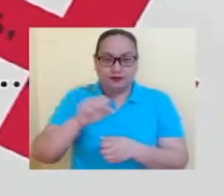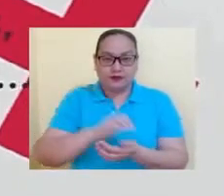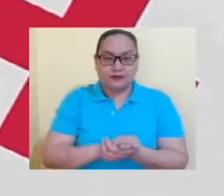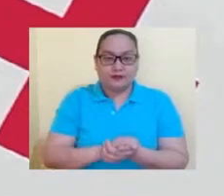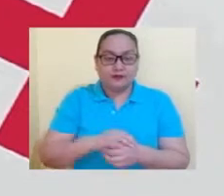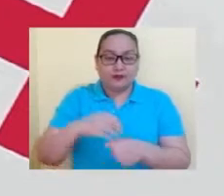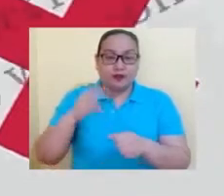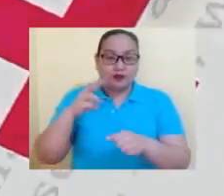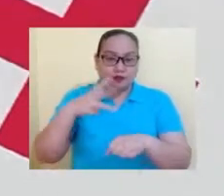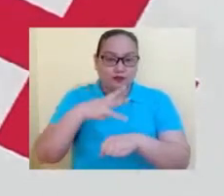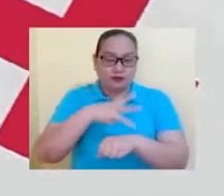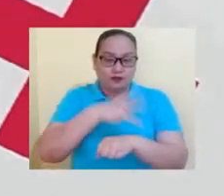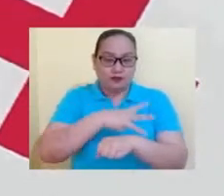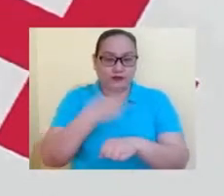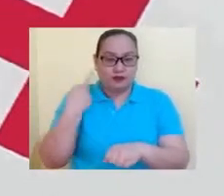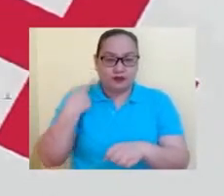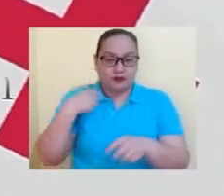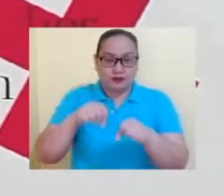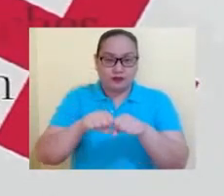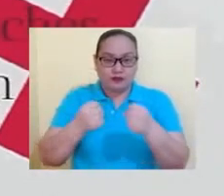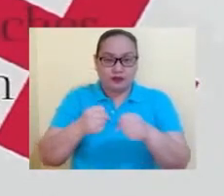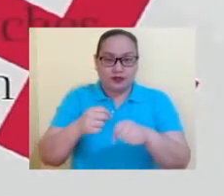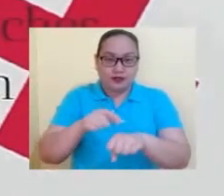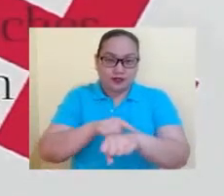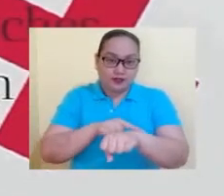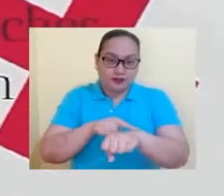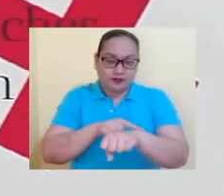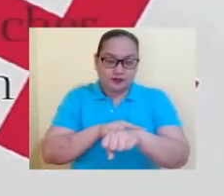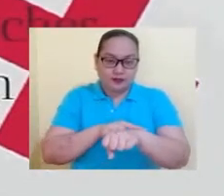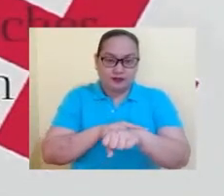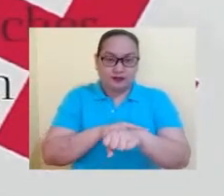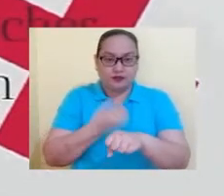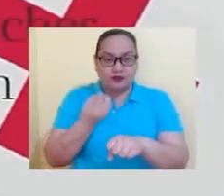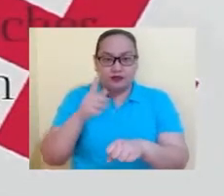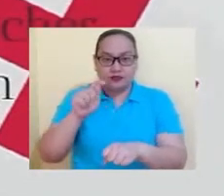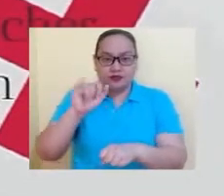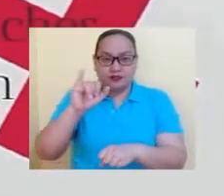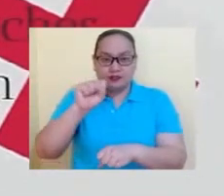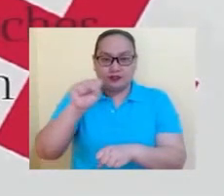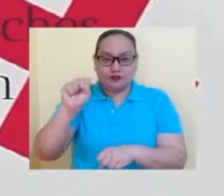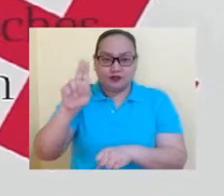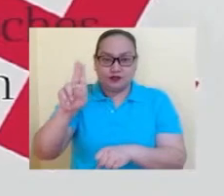Wounds are injuries that include break in the skin or other body tissues.